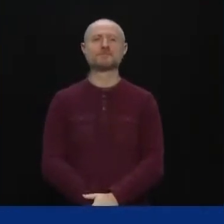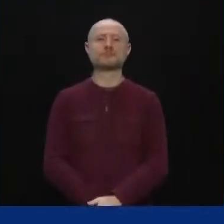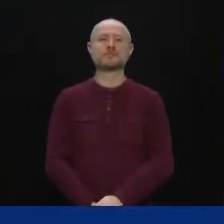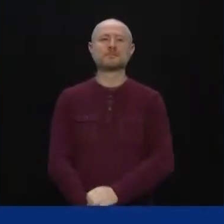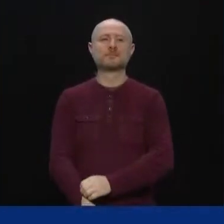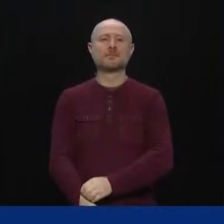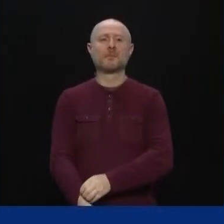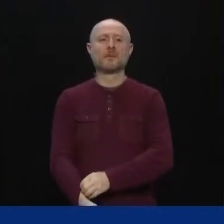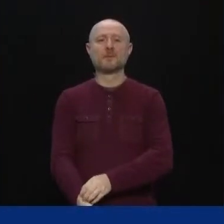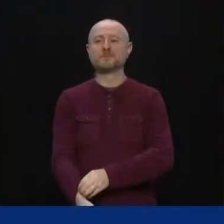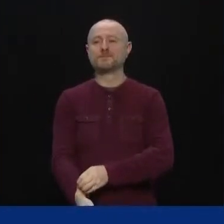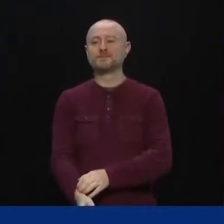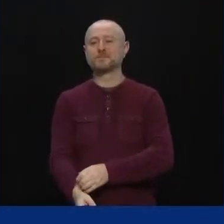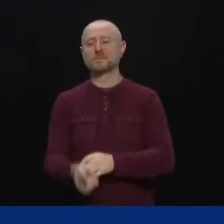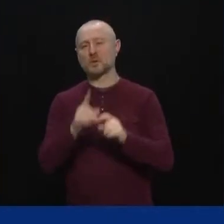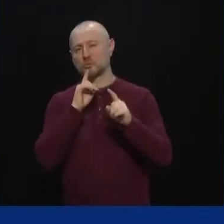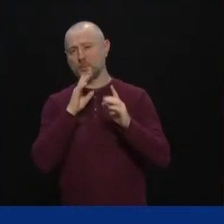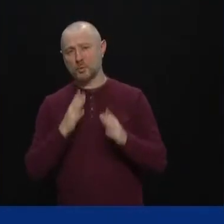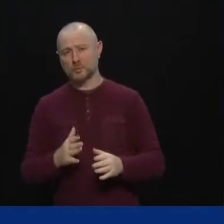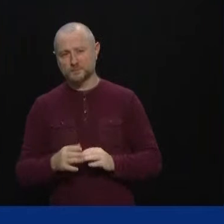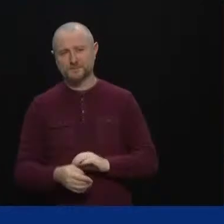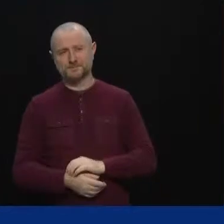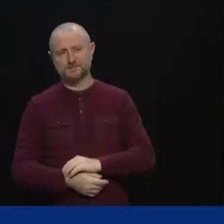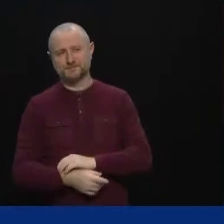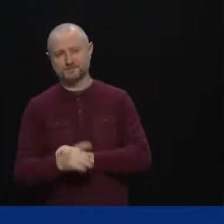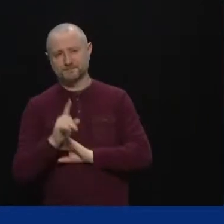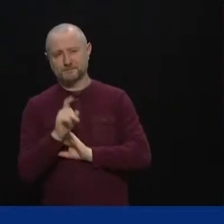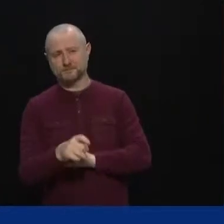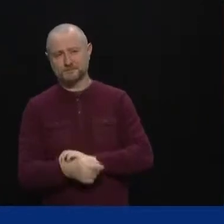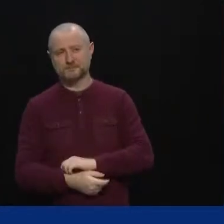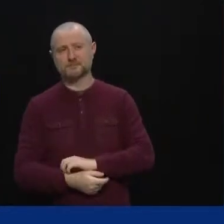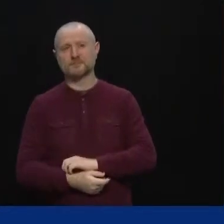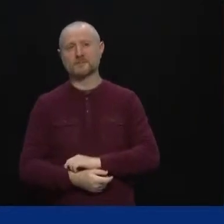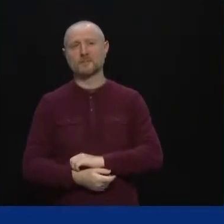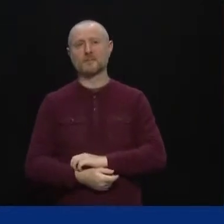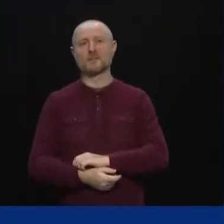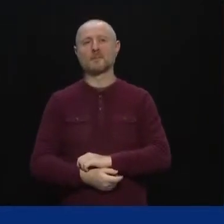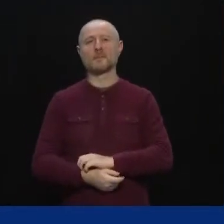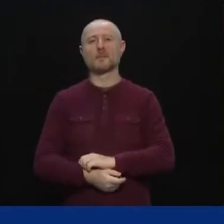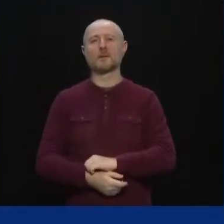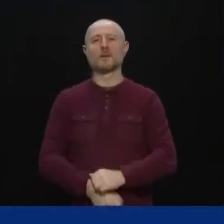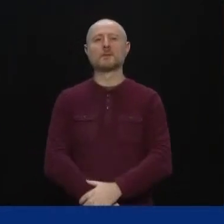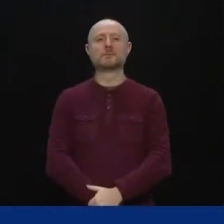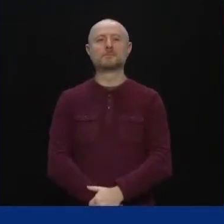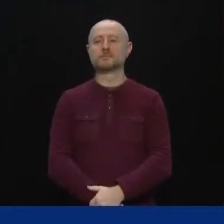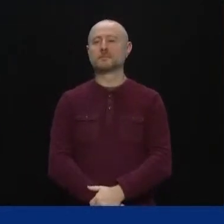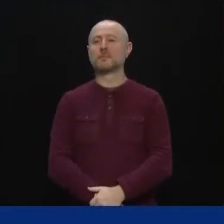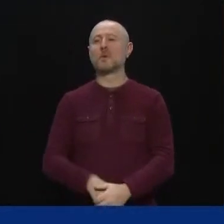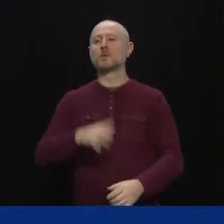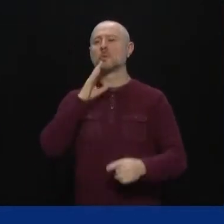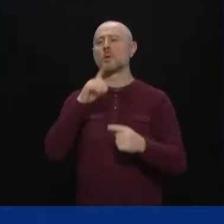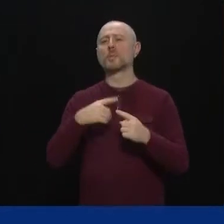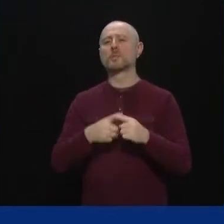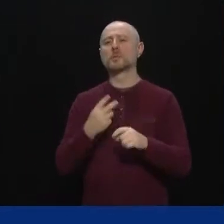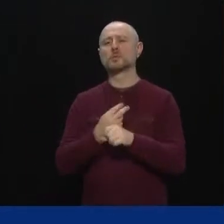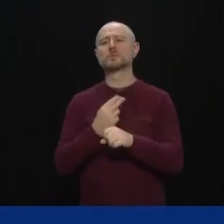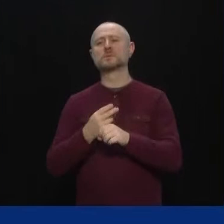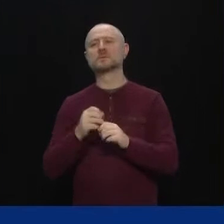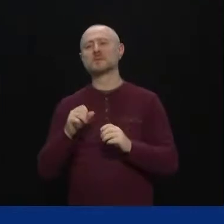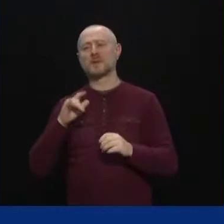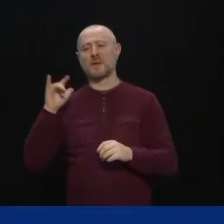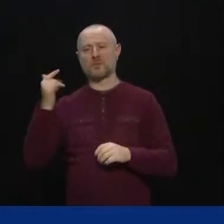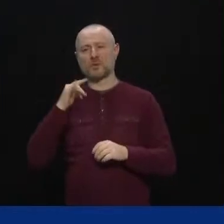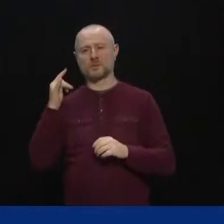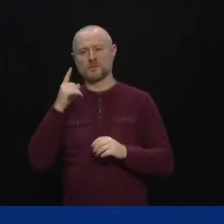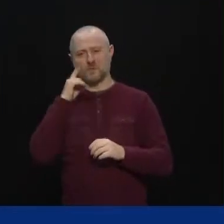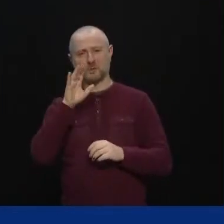you've been criticized for doing campaign events that's on the same days when you use state aircraft to travel on official business. Why don't